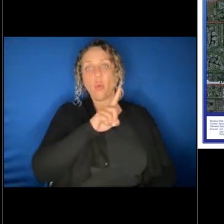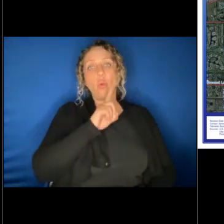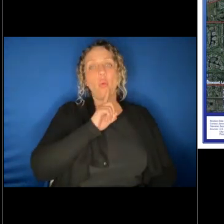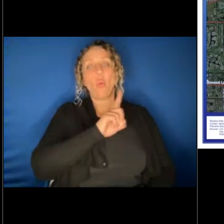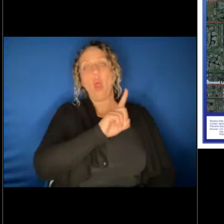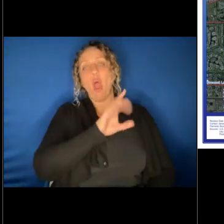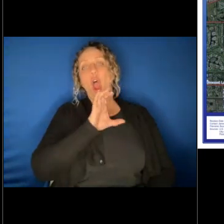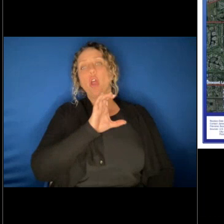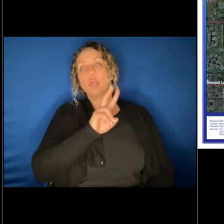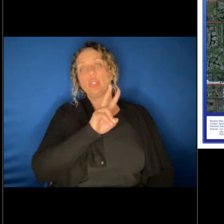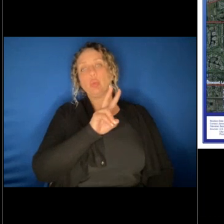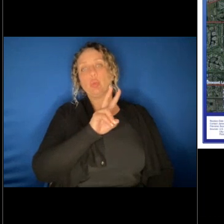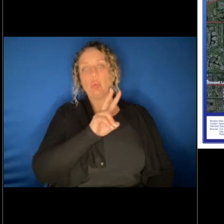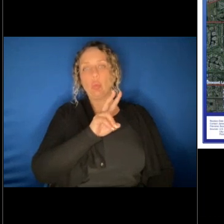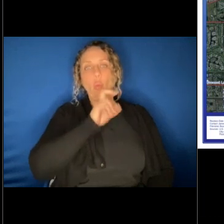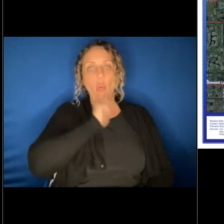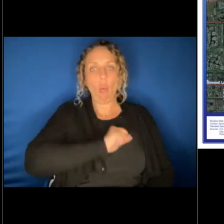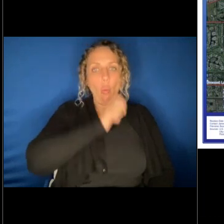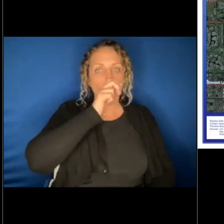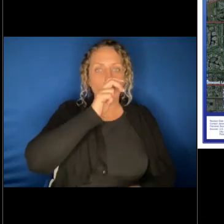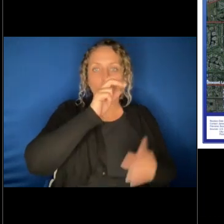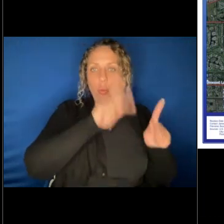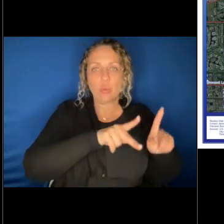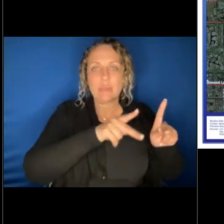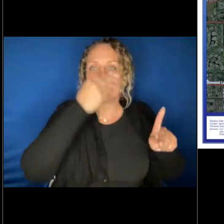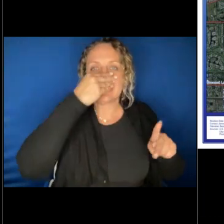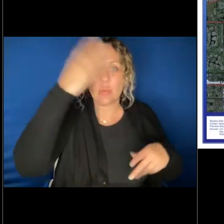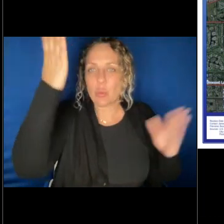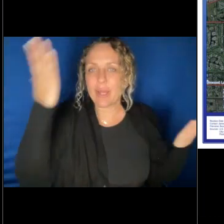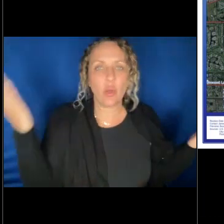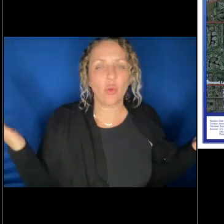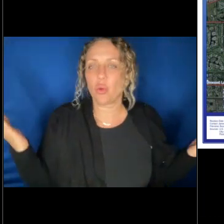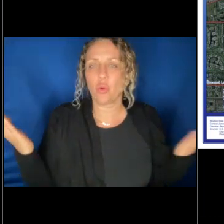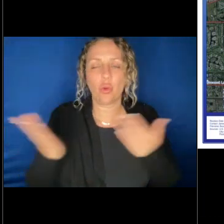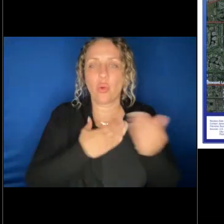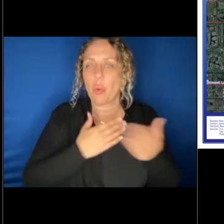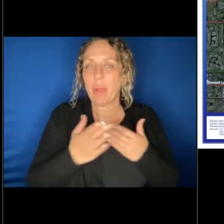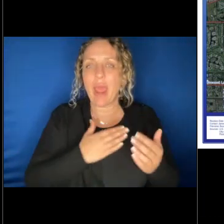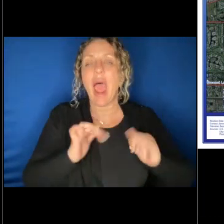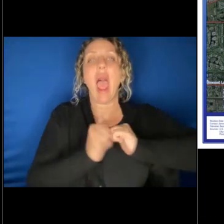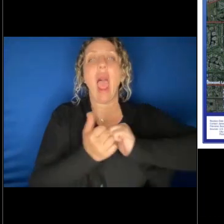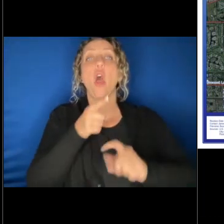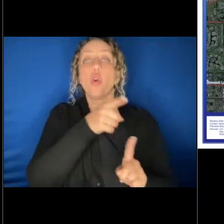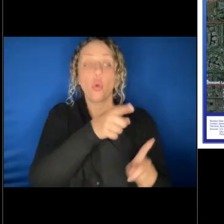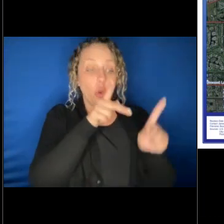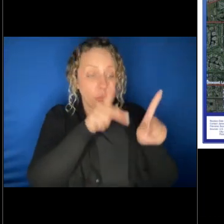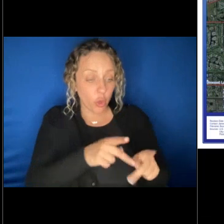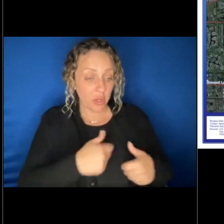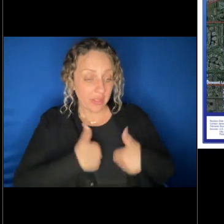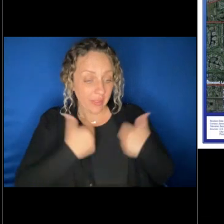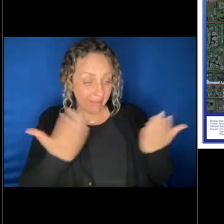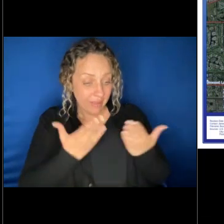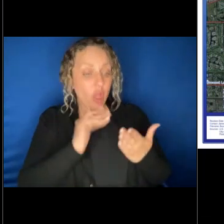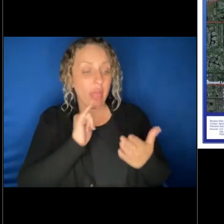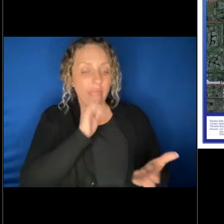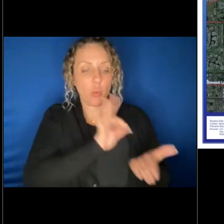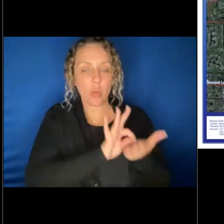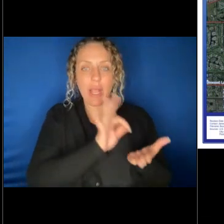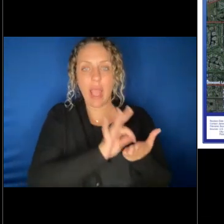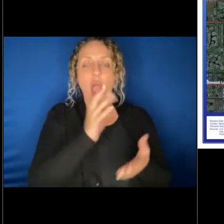matter. Whether you're a voter or not doesn't matter. It's just, are you a person or not? Are you a resident of the city, and in which district are you